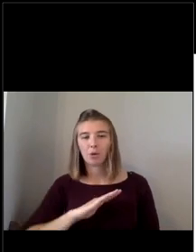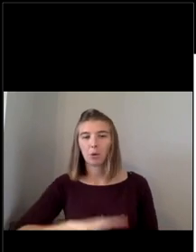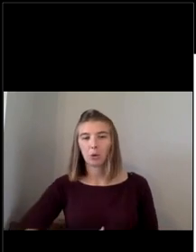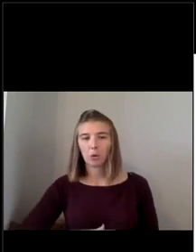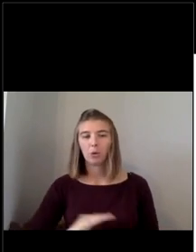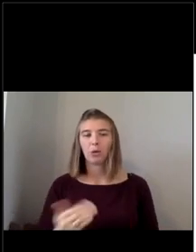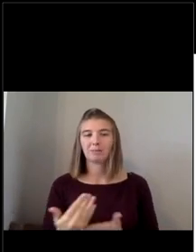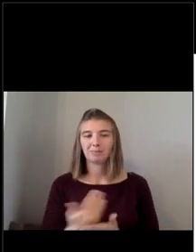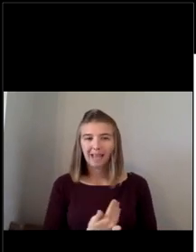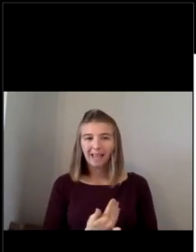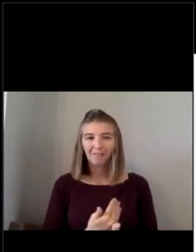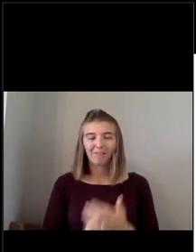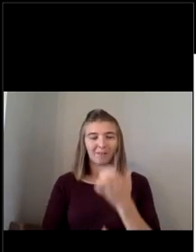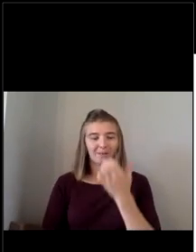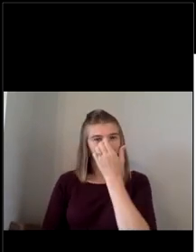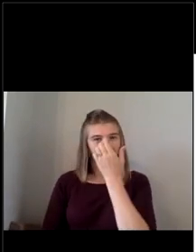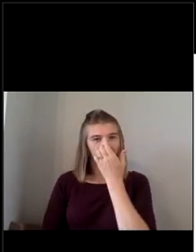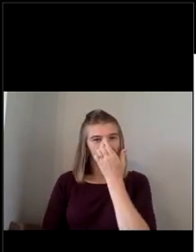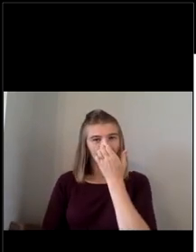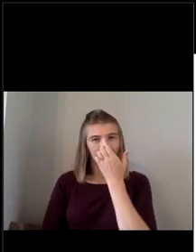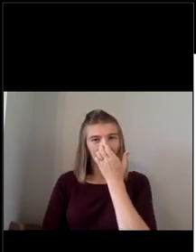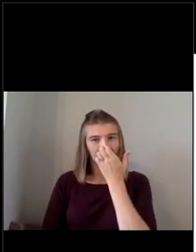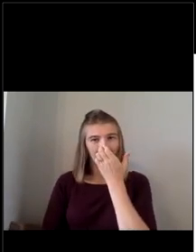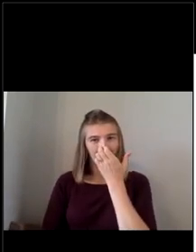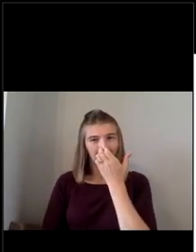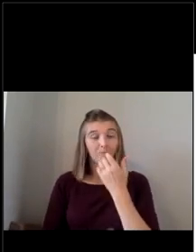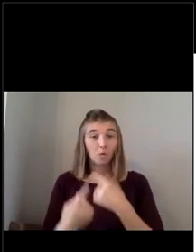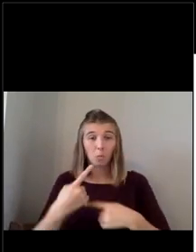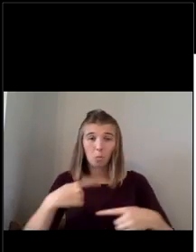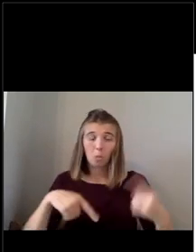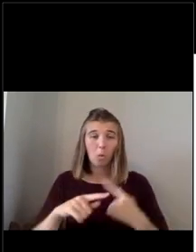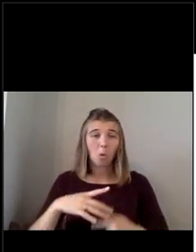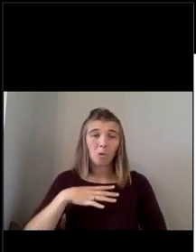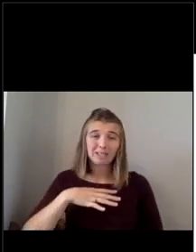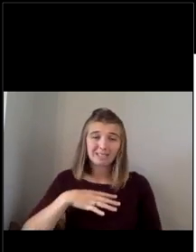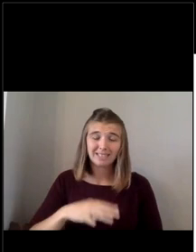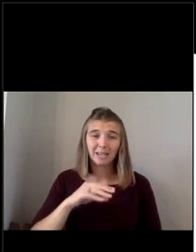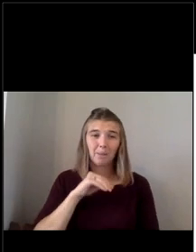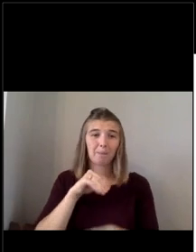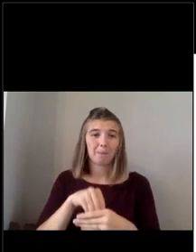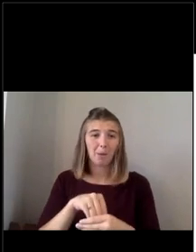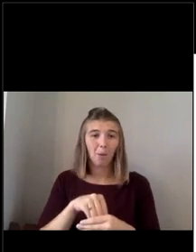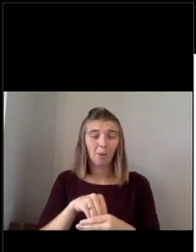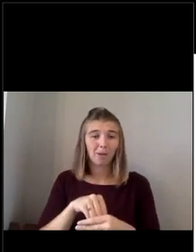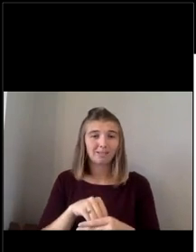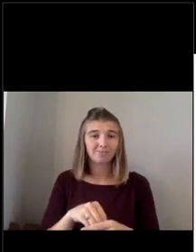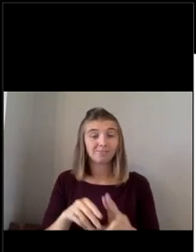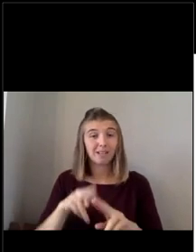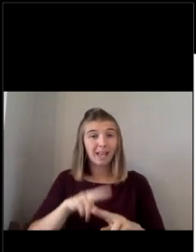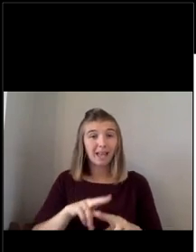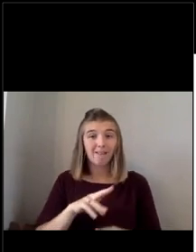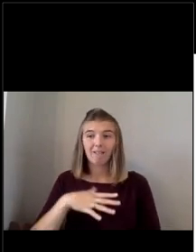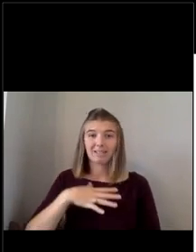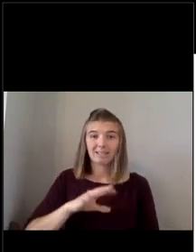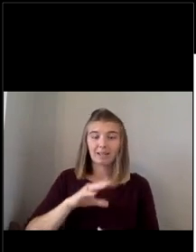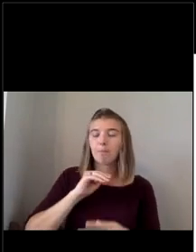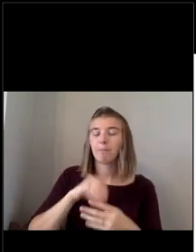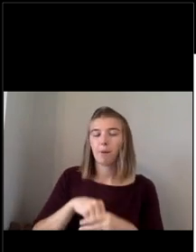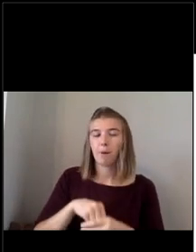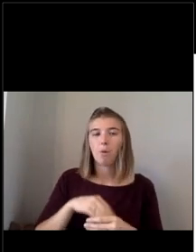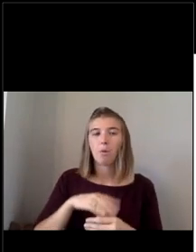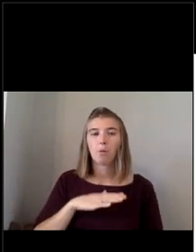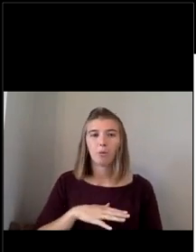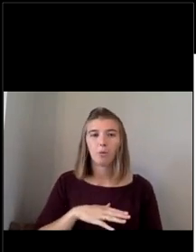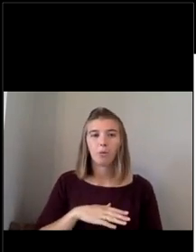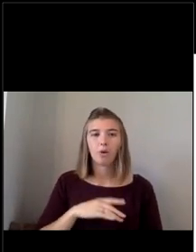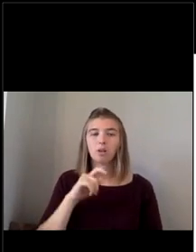We're wired for a sense of belonging. And when those needs aren't met, we see increased levels of psychological distress, anxiety and depression,